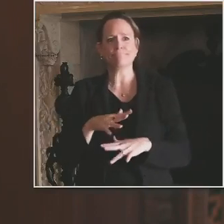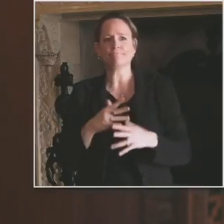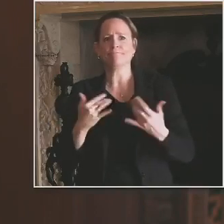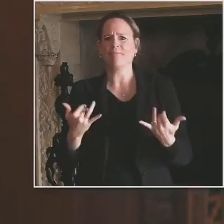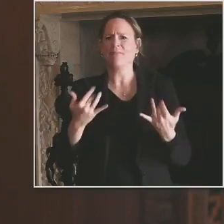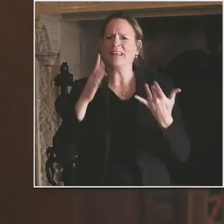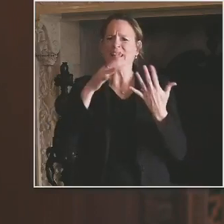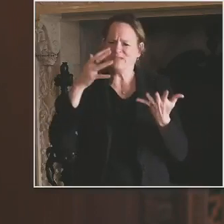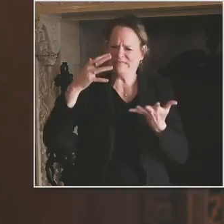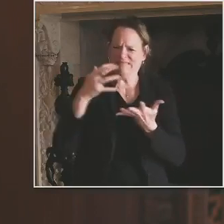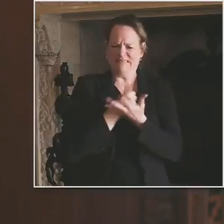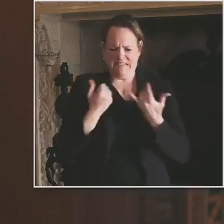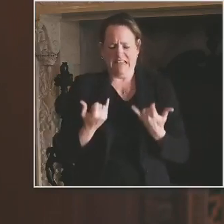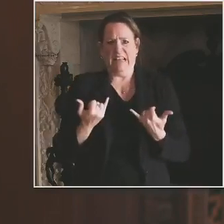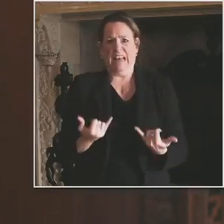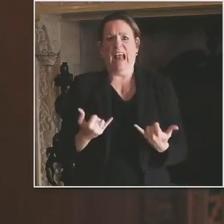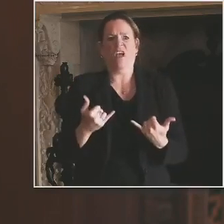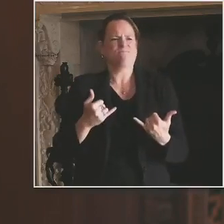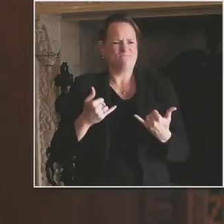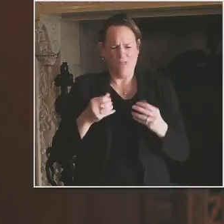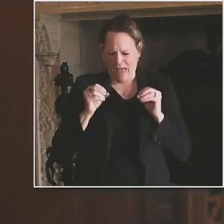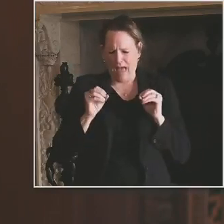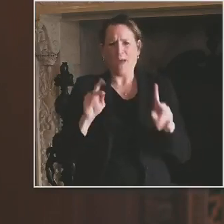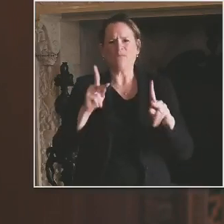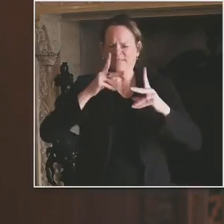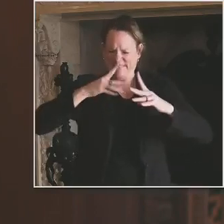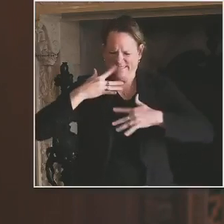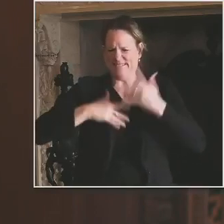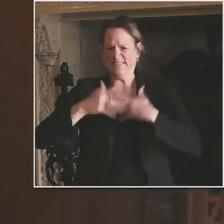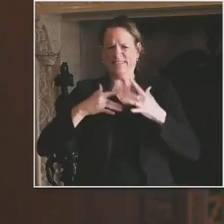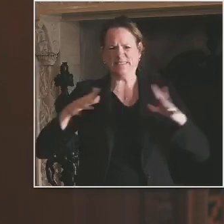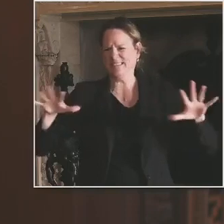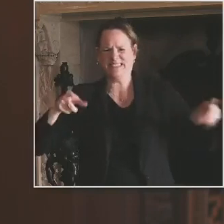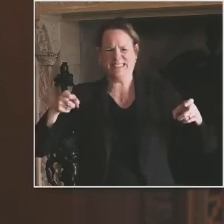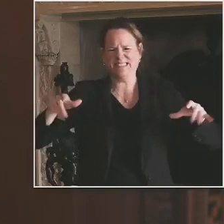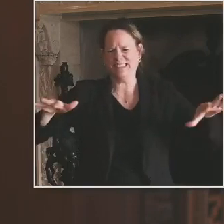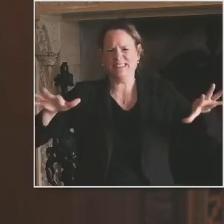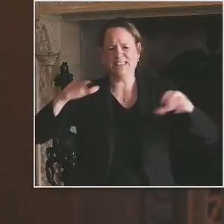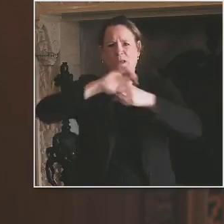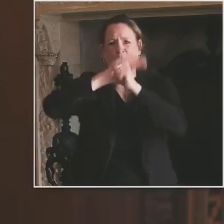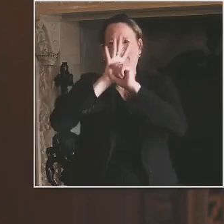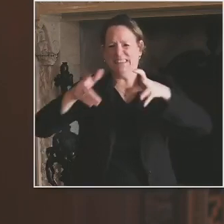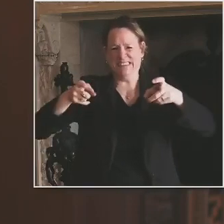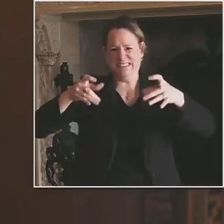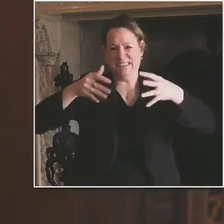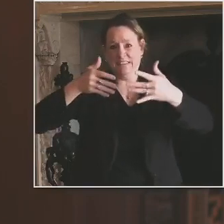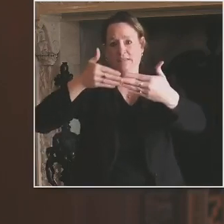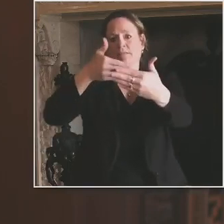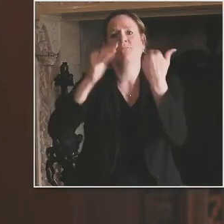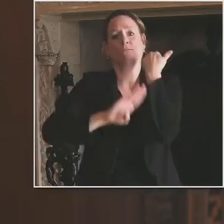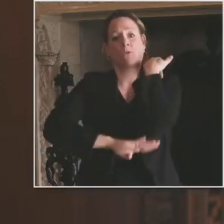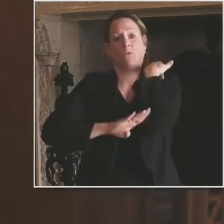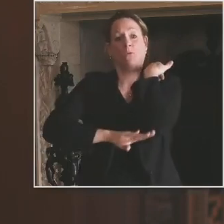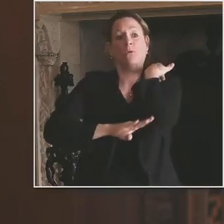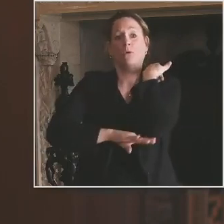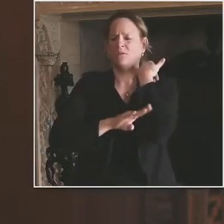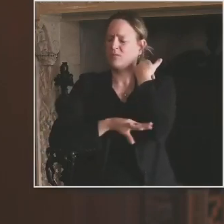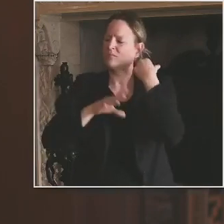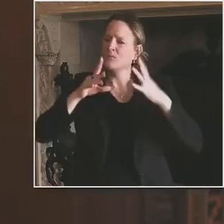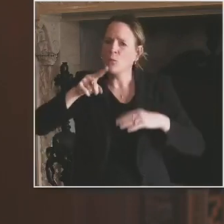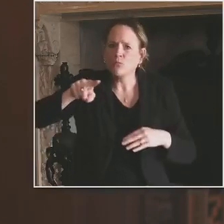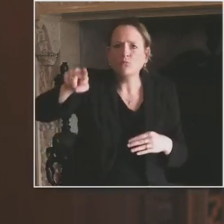stage for later. I said last week, it's all on us together to take responsibility for our role in reducing